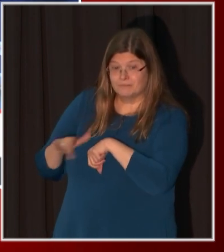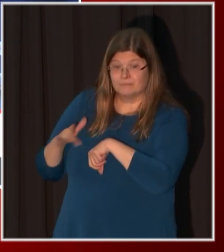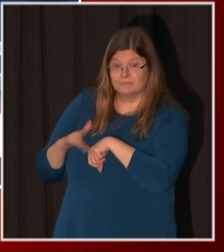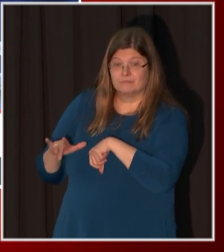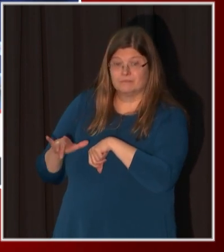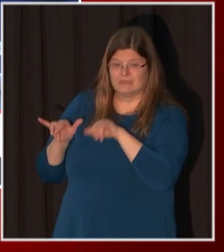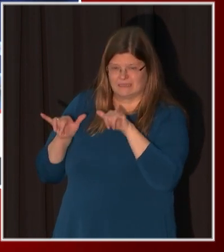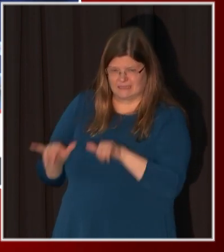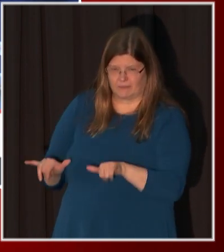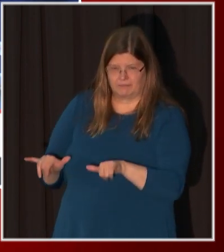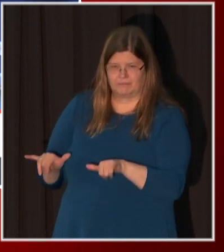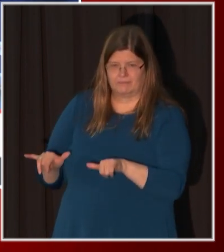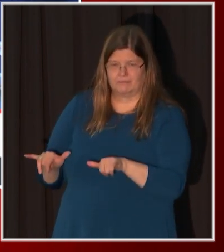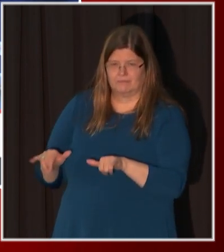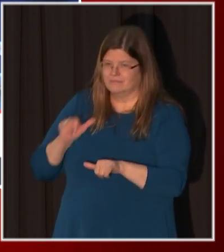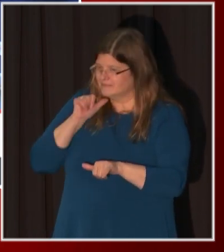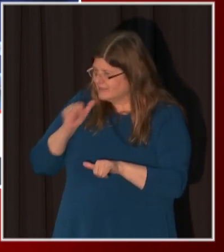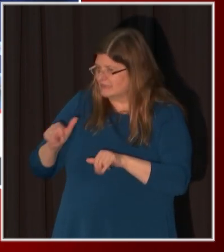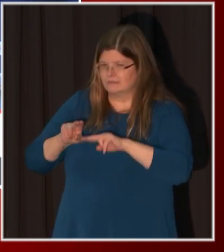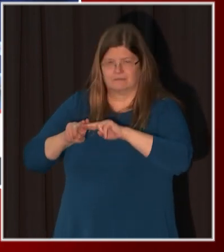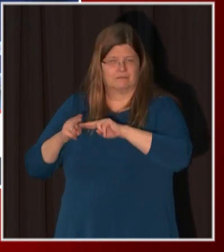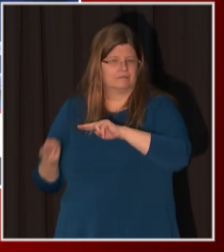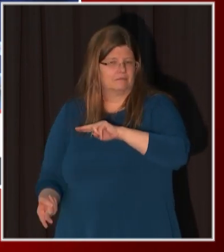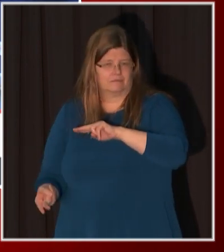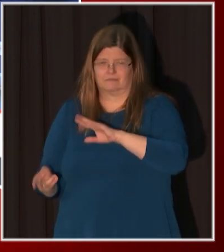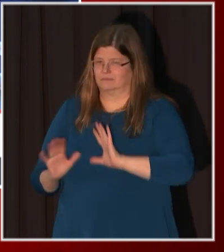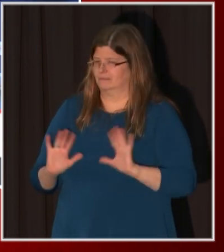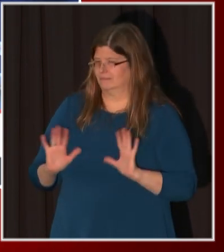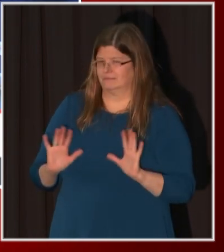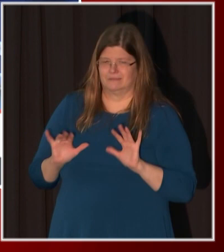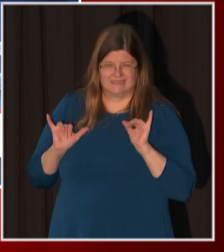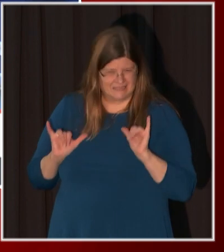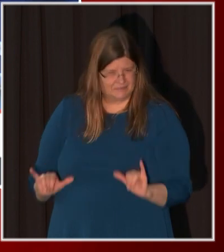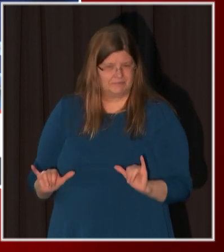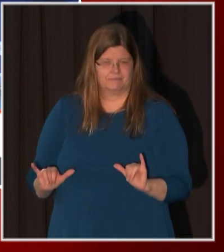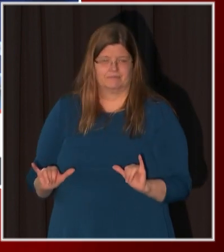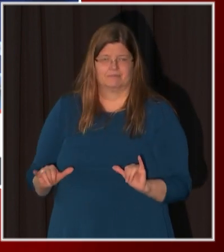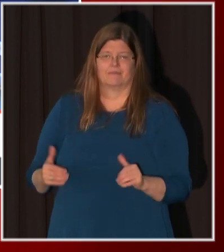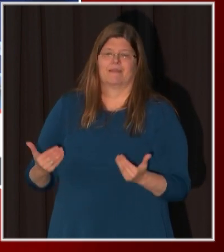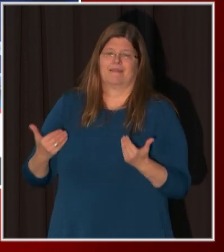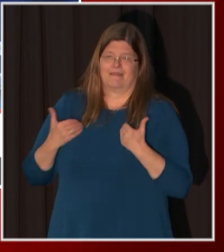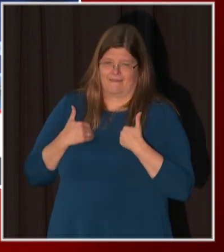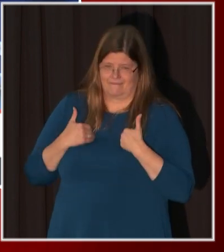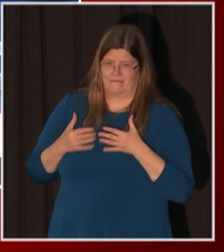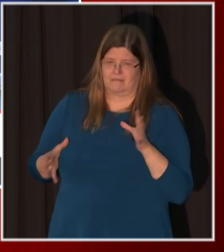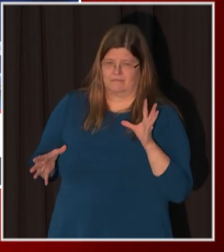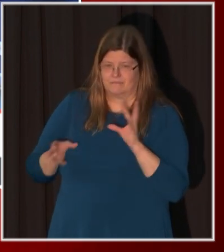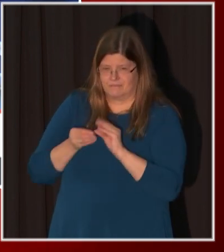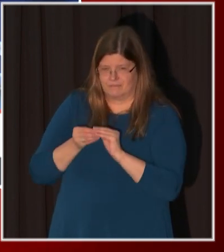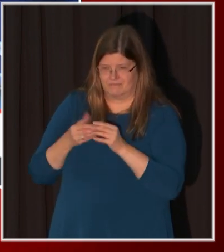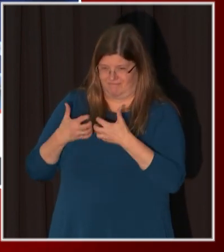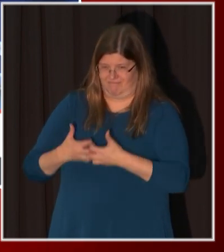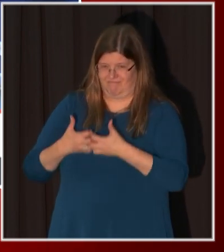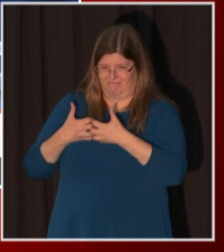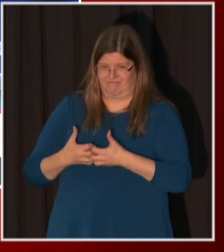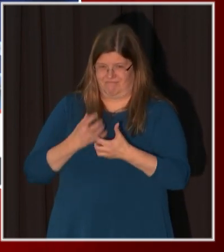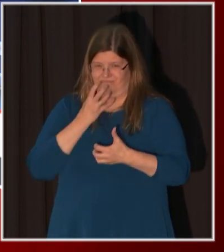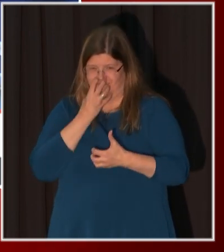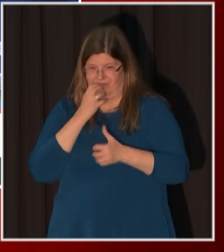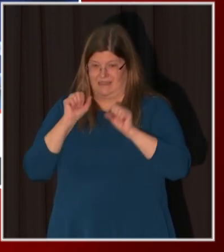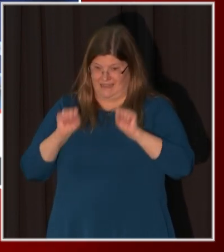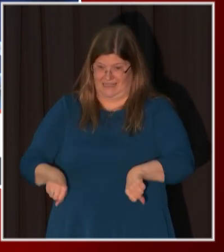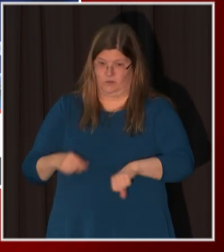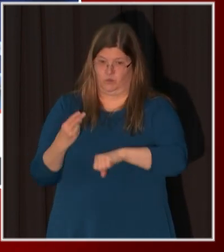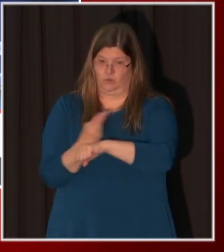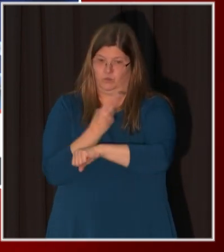not decreased, right? Like there are a total number of ventilators that patients can use. That number has not decreased since last week.